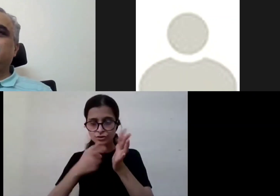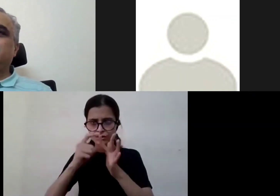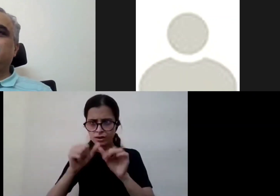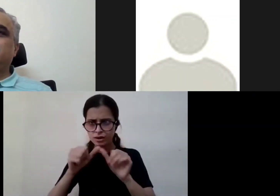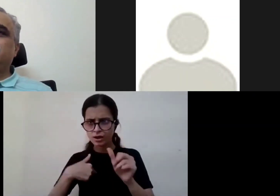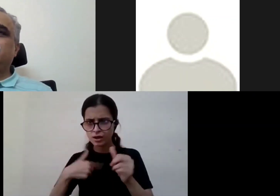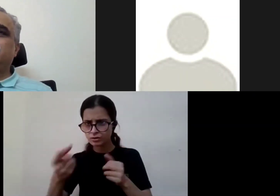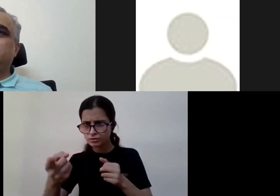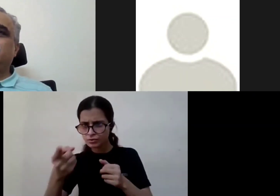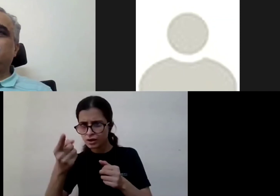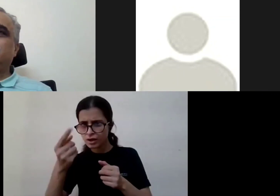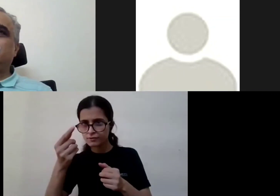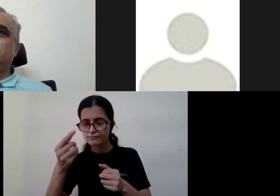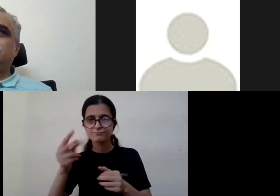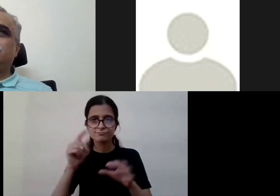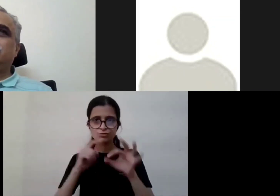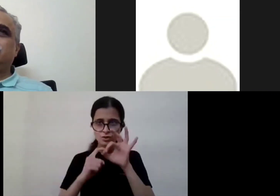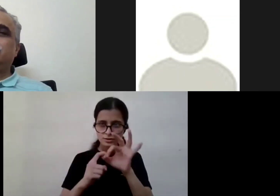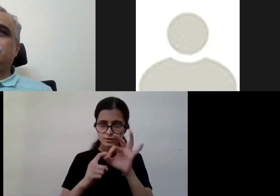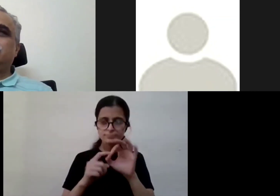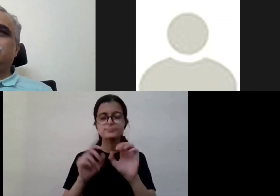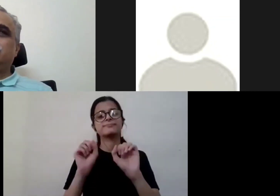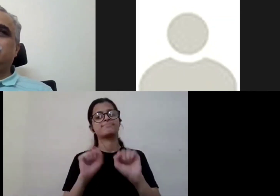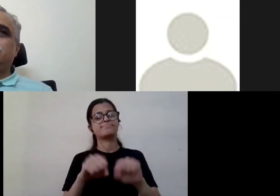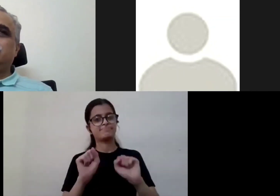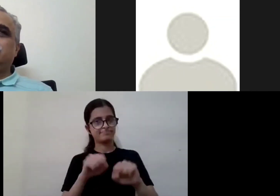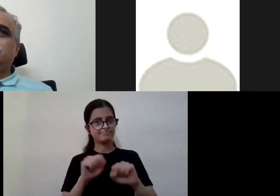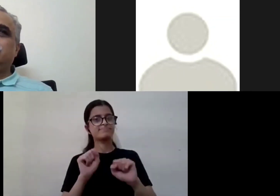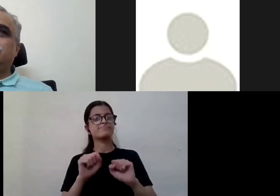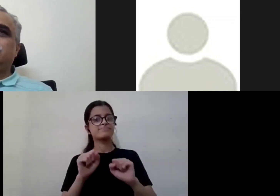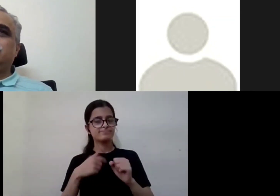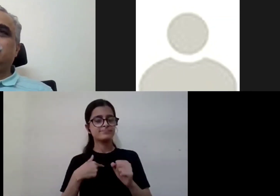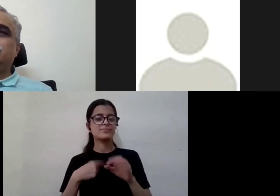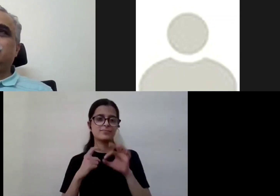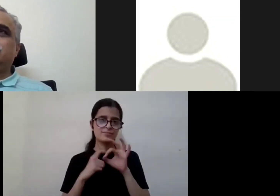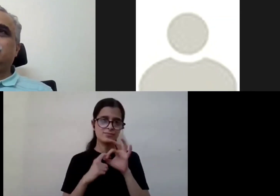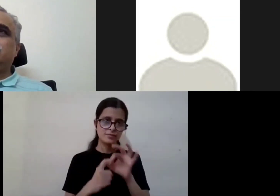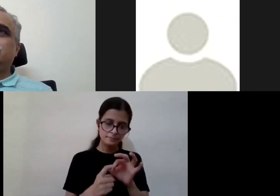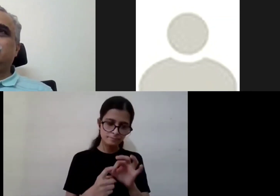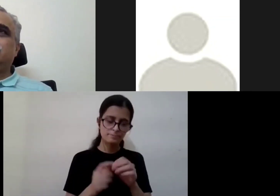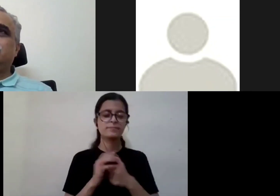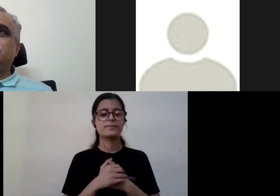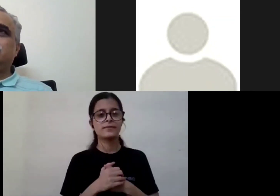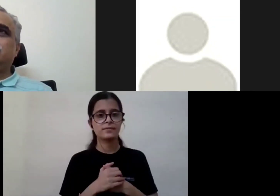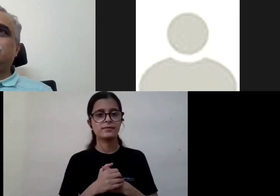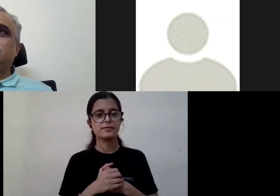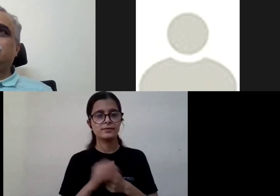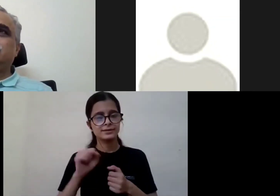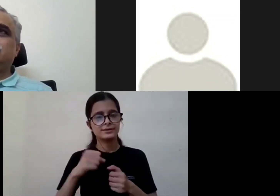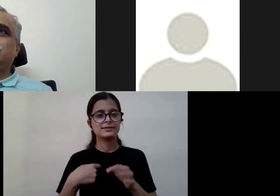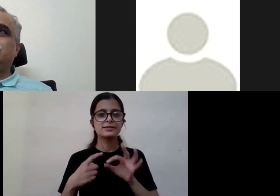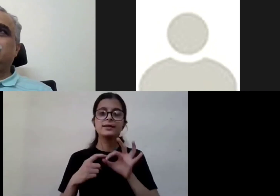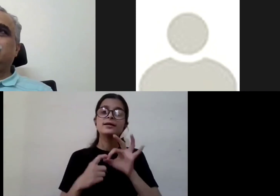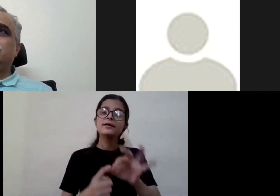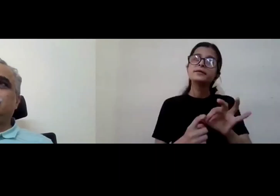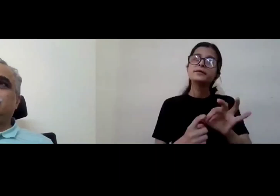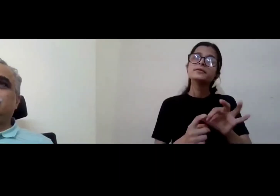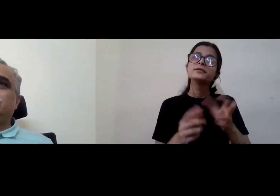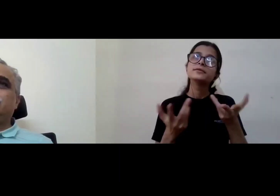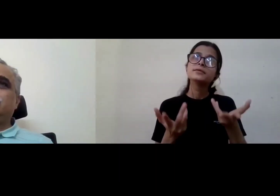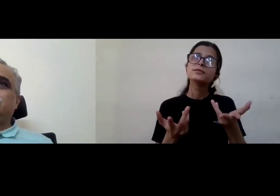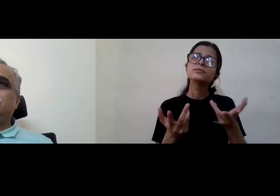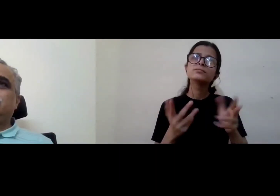uh yes sir uh actually i have a questions uh like uh